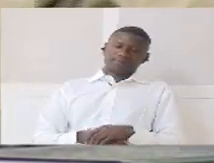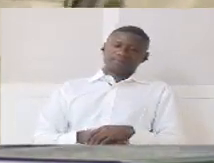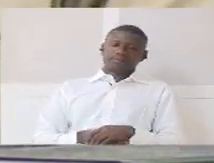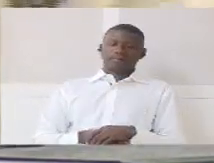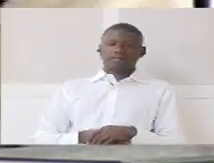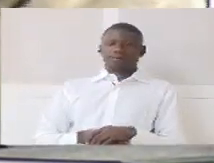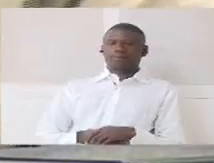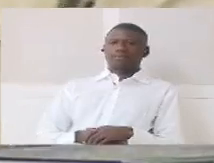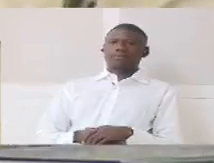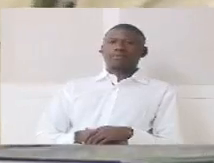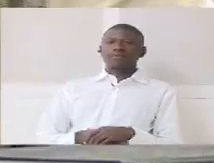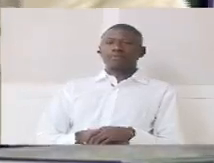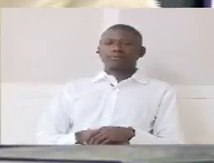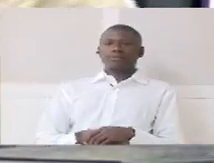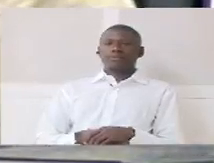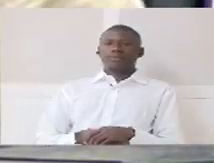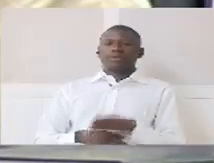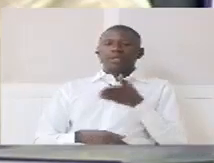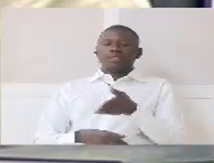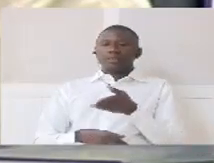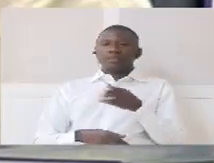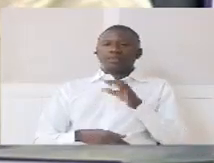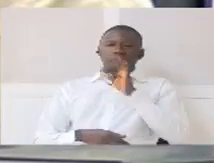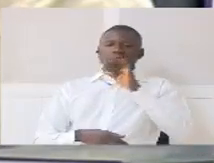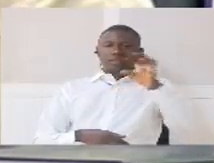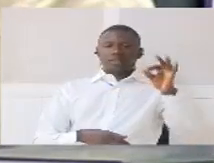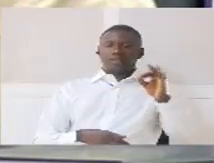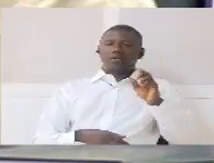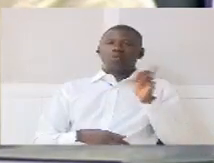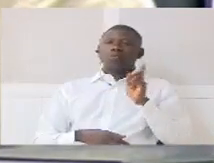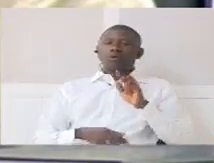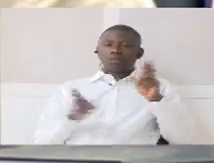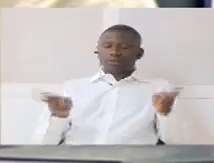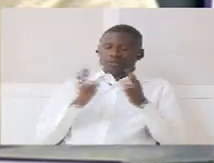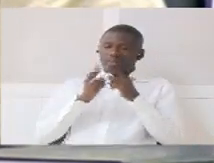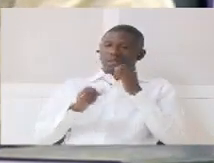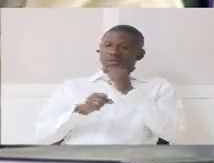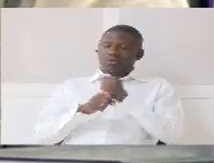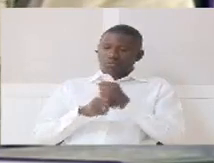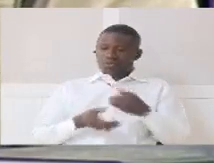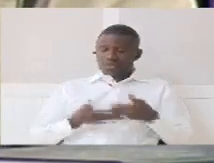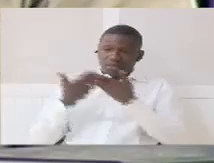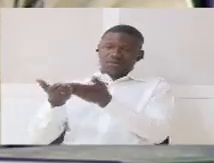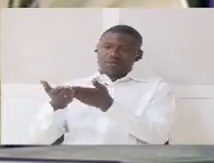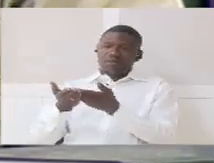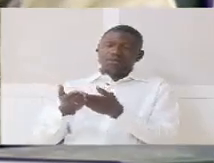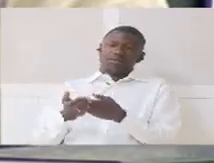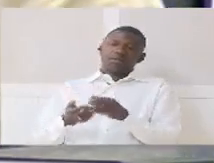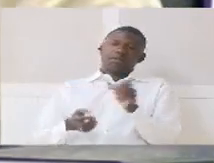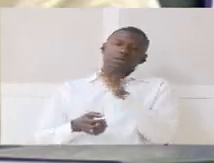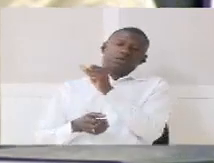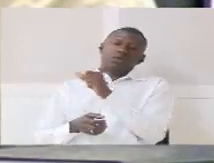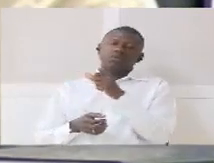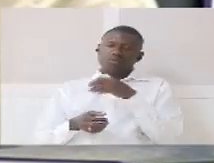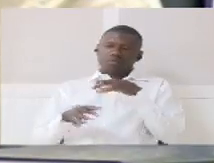another TRRC. Nin TRRC do recommendation on mbeke. These TRRC's recommendations. You don't buy pick up from there. You